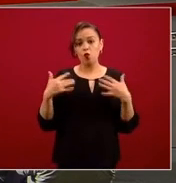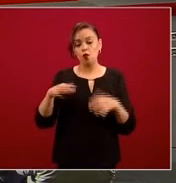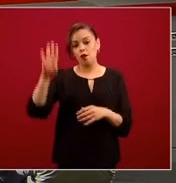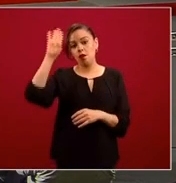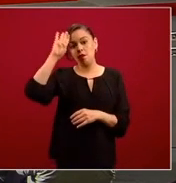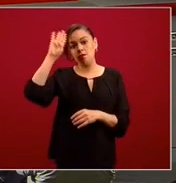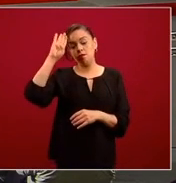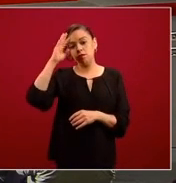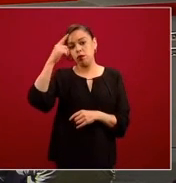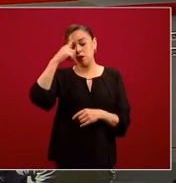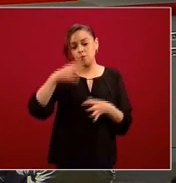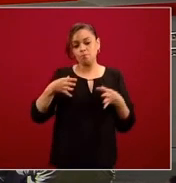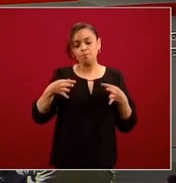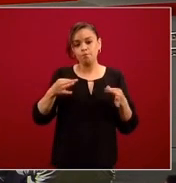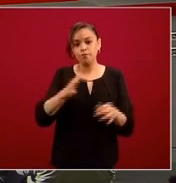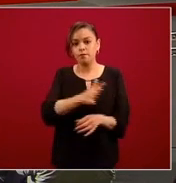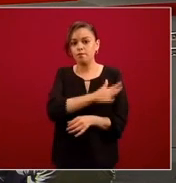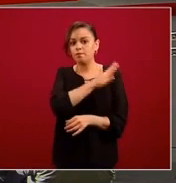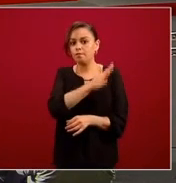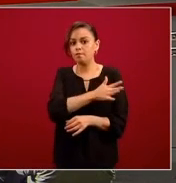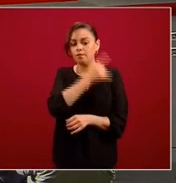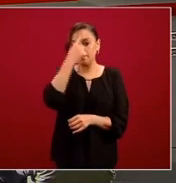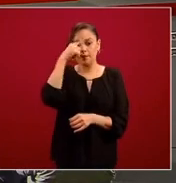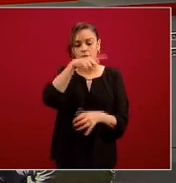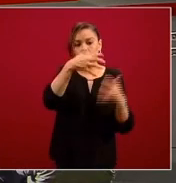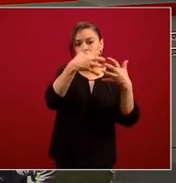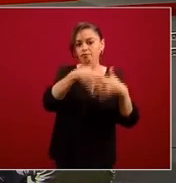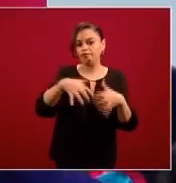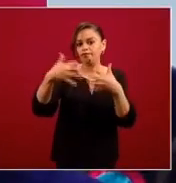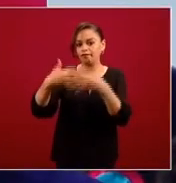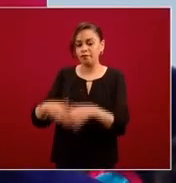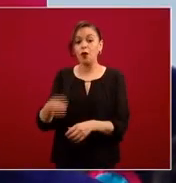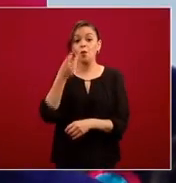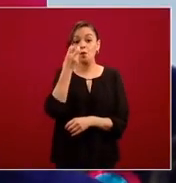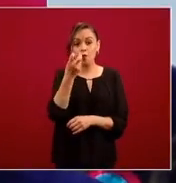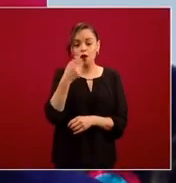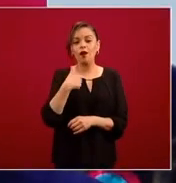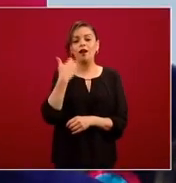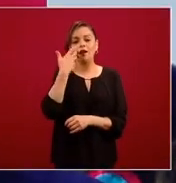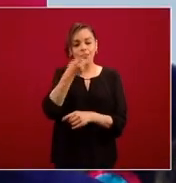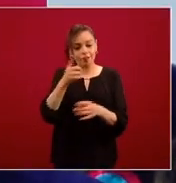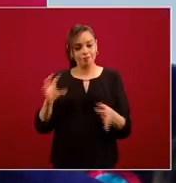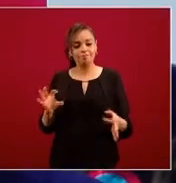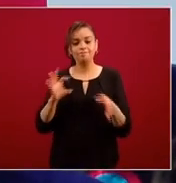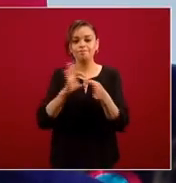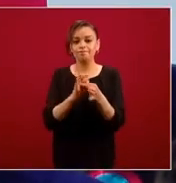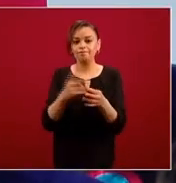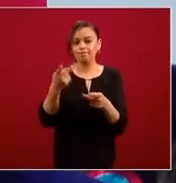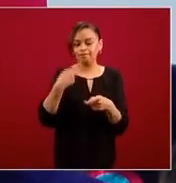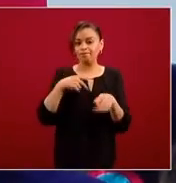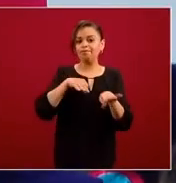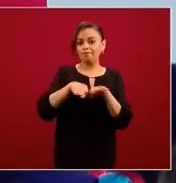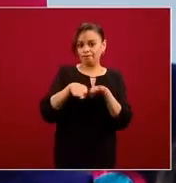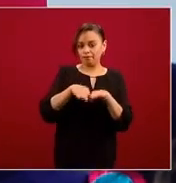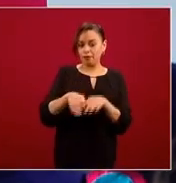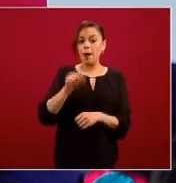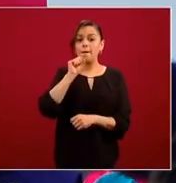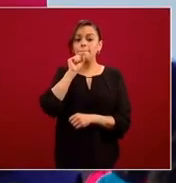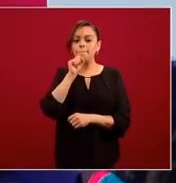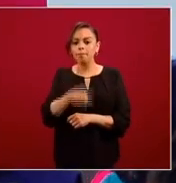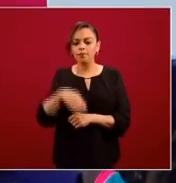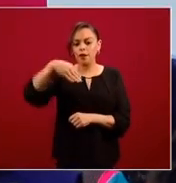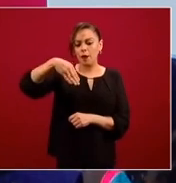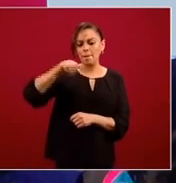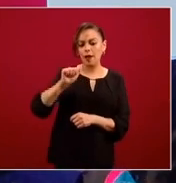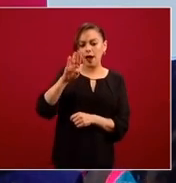are going to be built, because we need a very high standard of manufacturing. The company